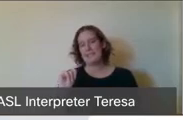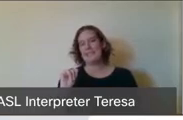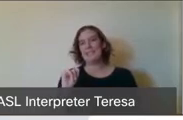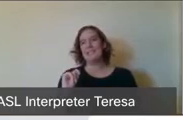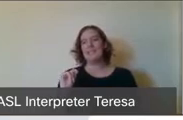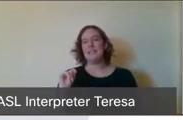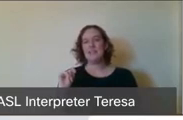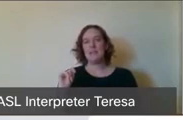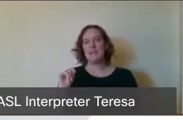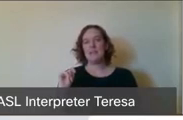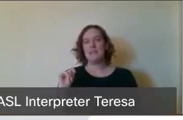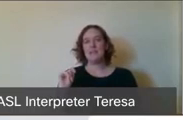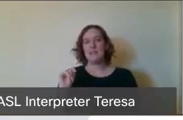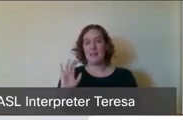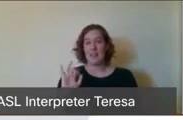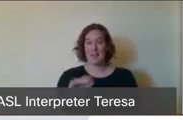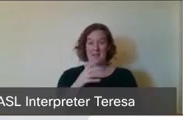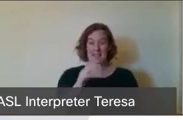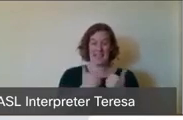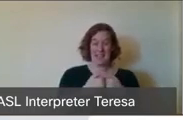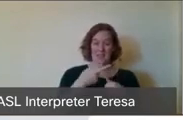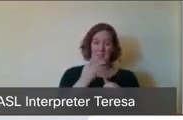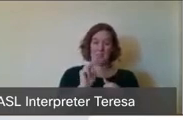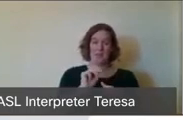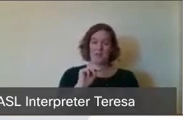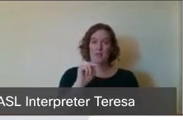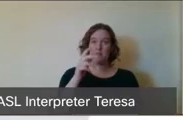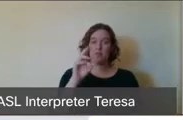KAHOOT.IT. And that game pin is